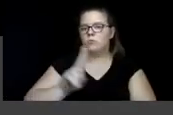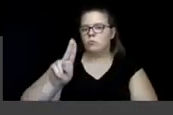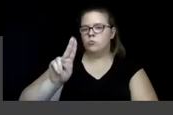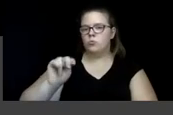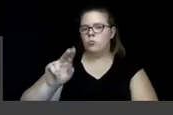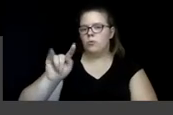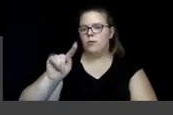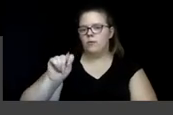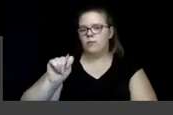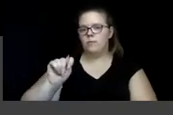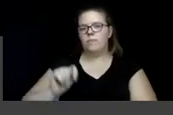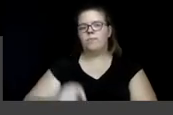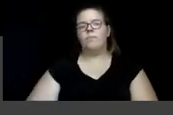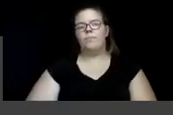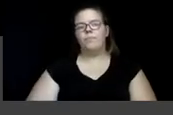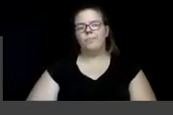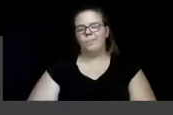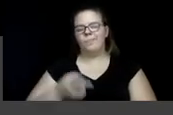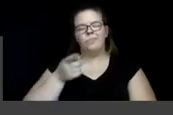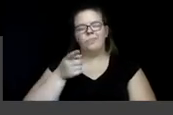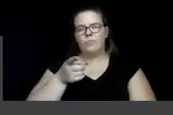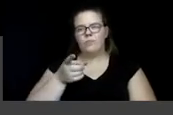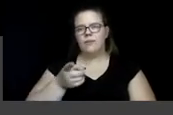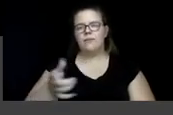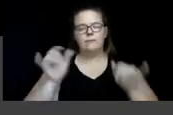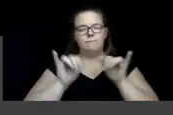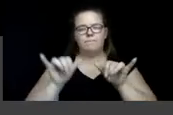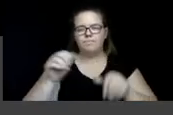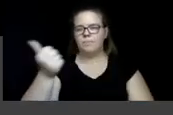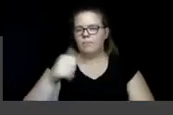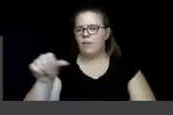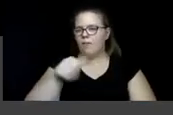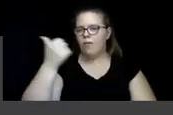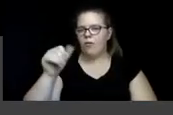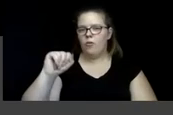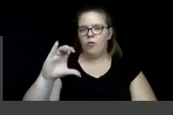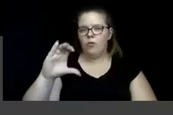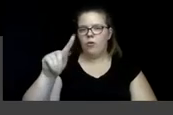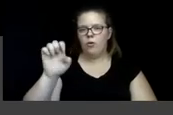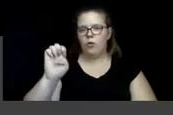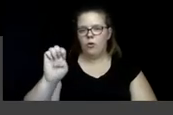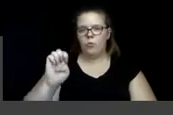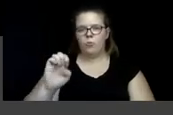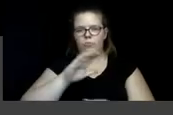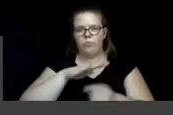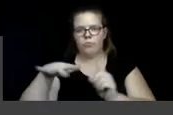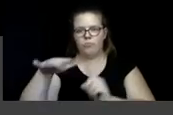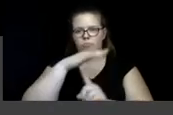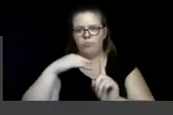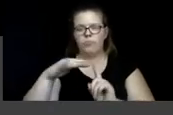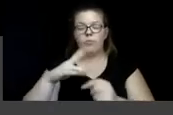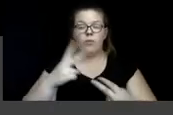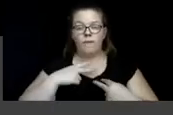used just like any other acute setting. A veteran would